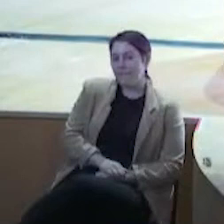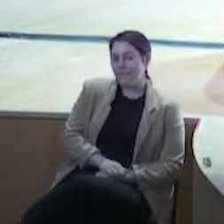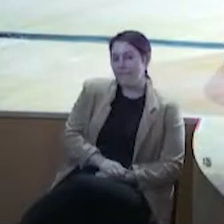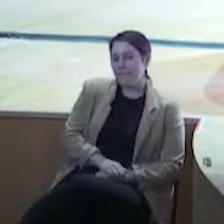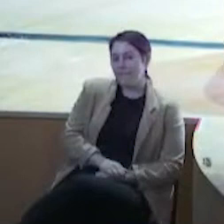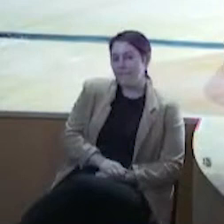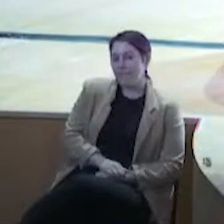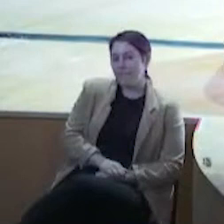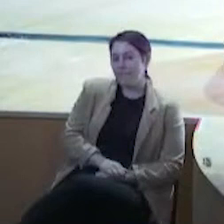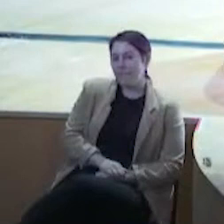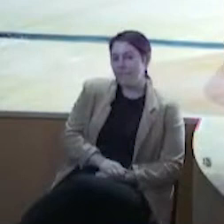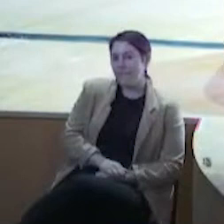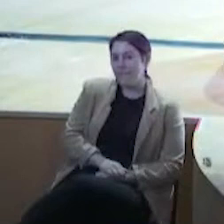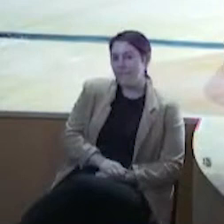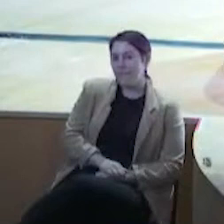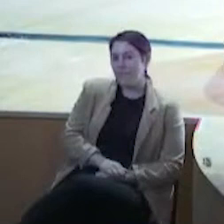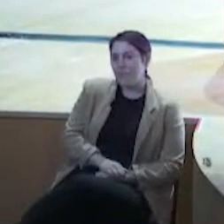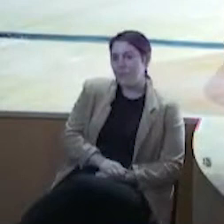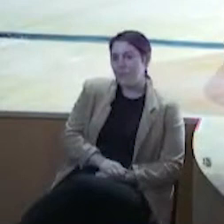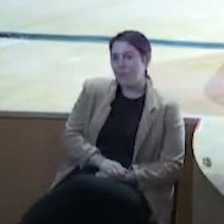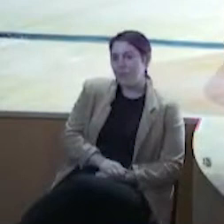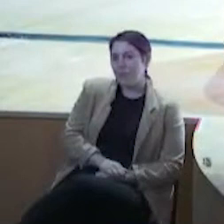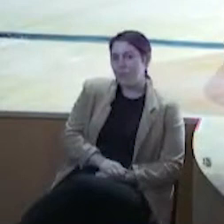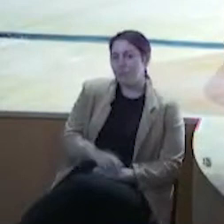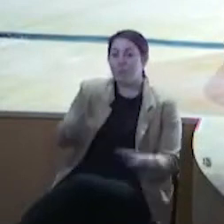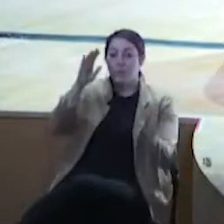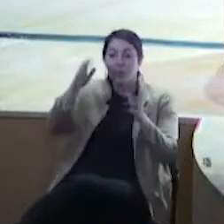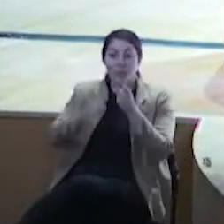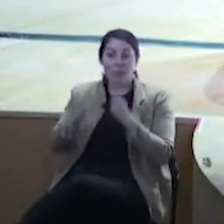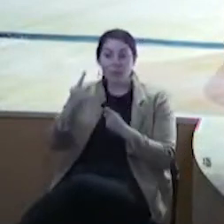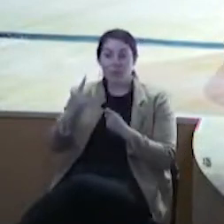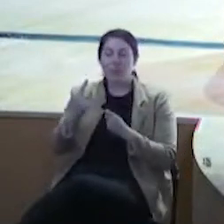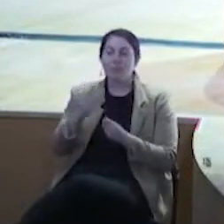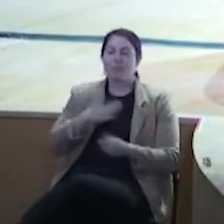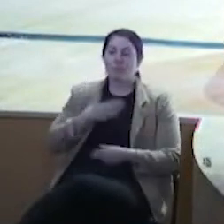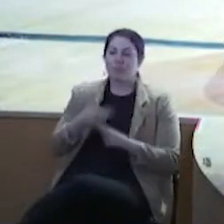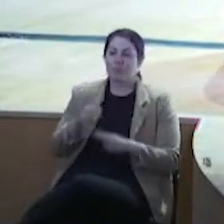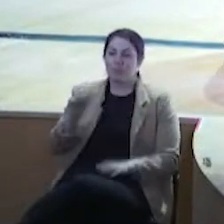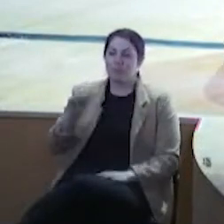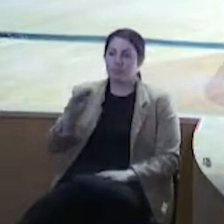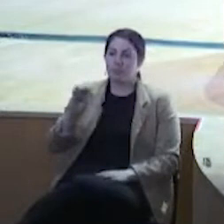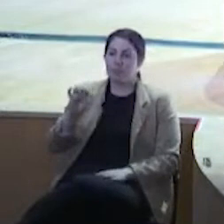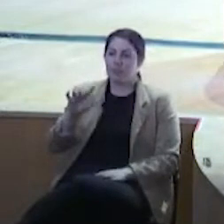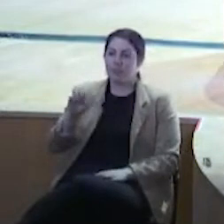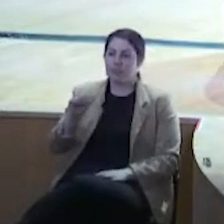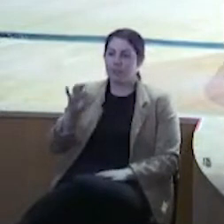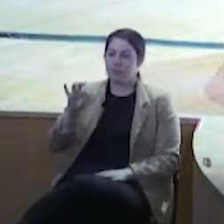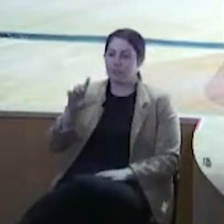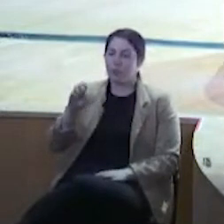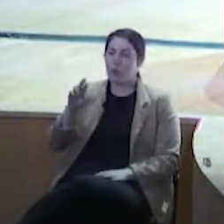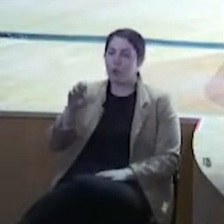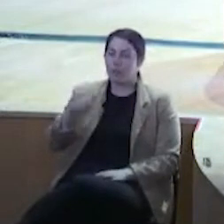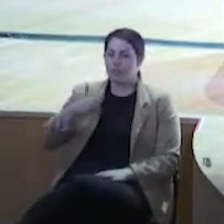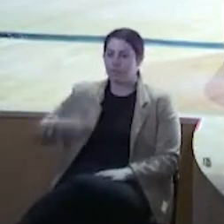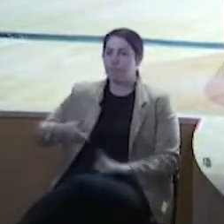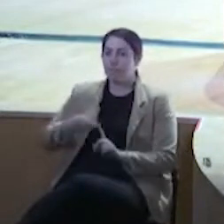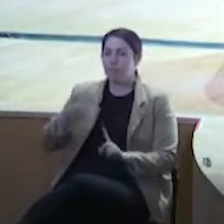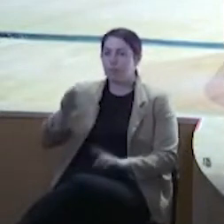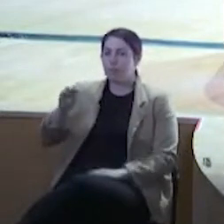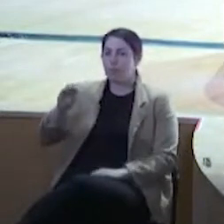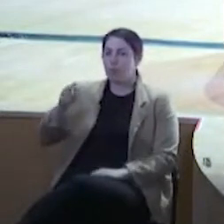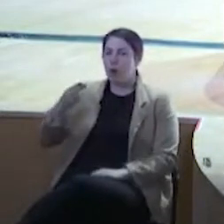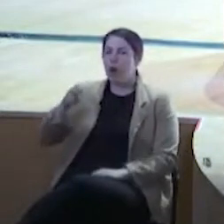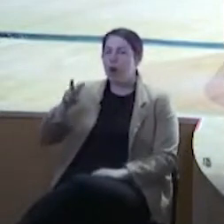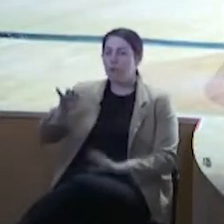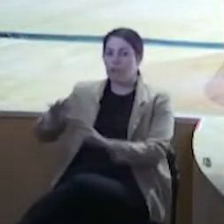Anyavukudik Matevil Hichuk. Greetings, everybody. My name is Amelia Flores. I'm Mohave, and my clan